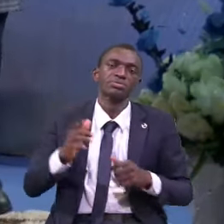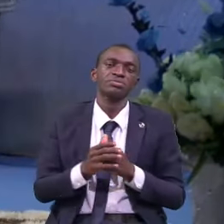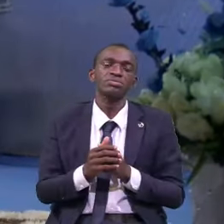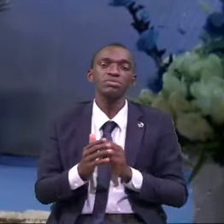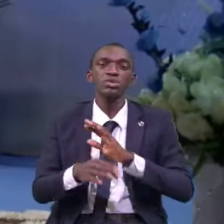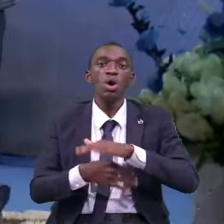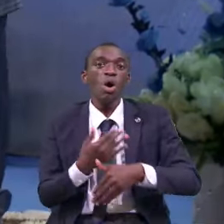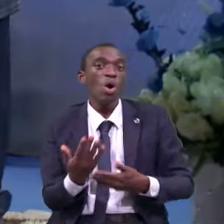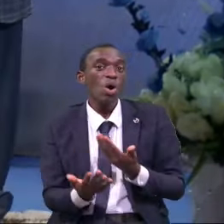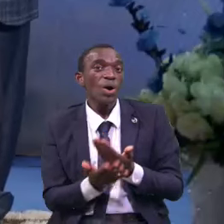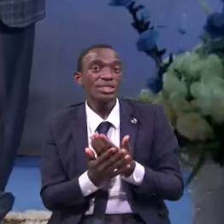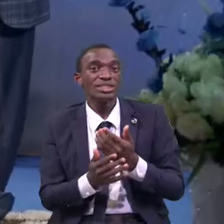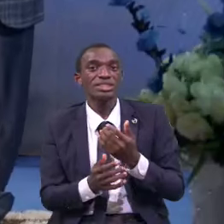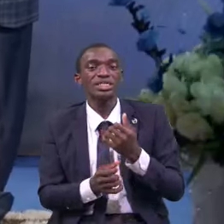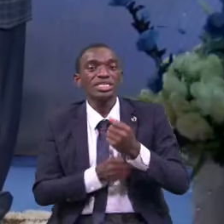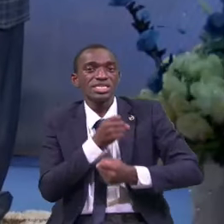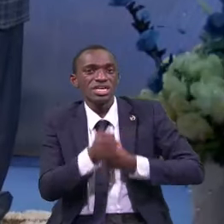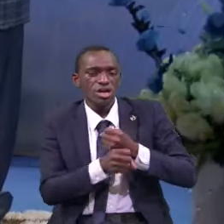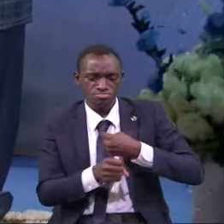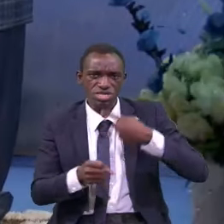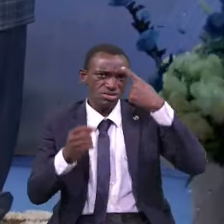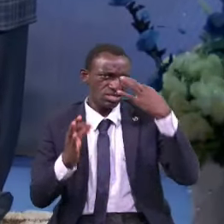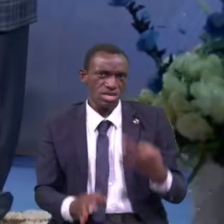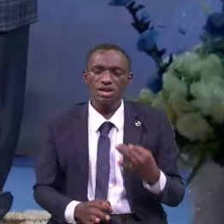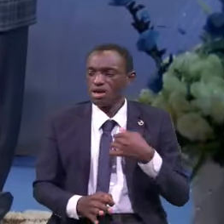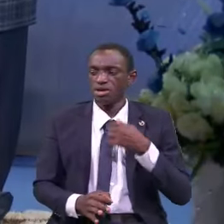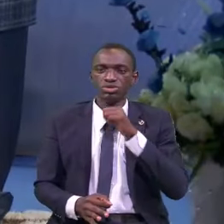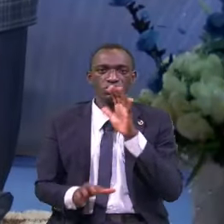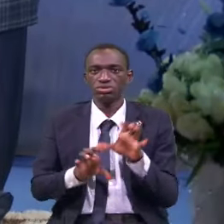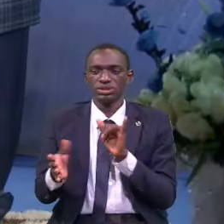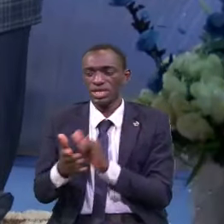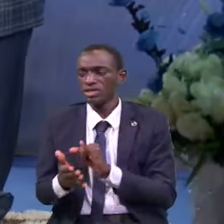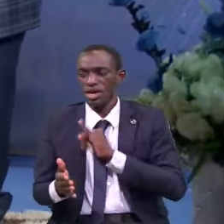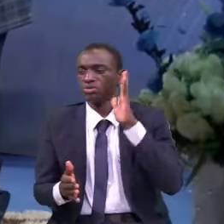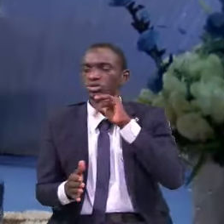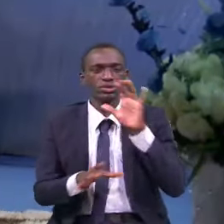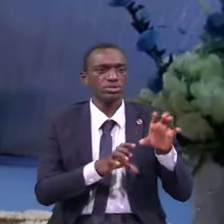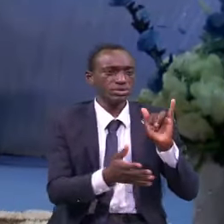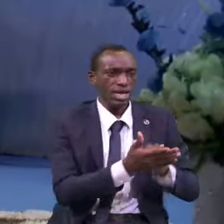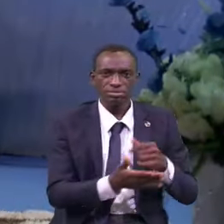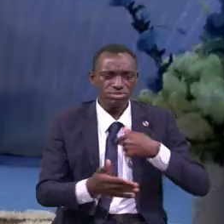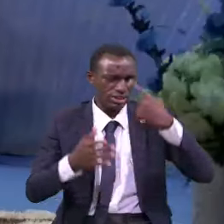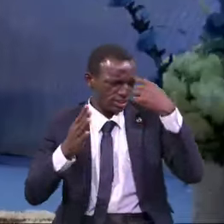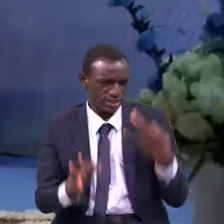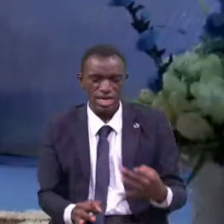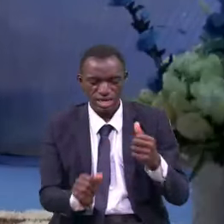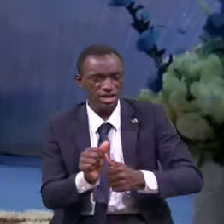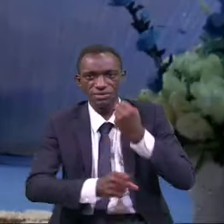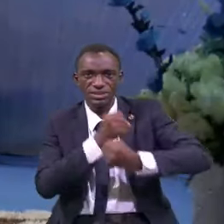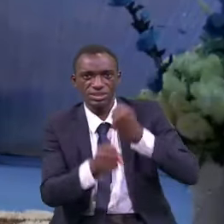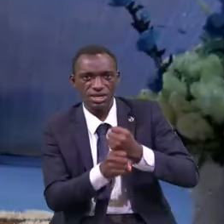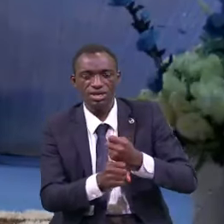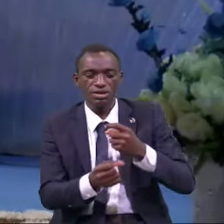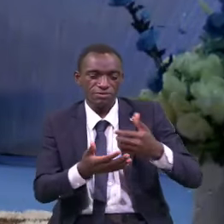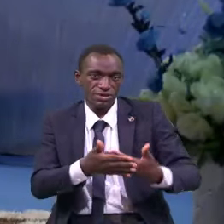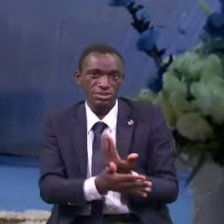All the yearly resolution, I will not do that, I will not do that, I'll not do that. Reason with the Lord, all